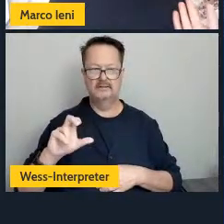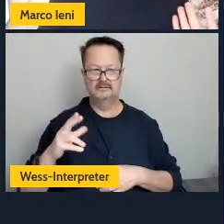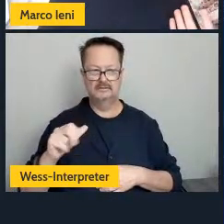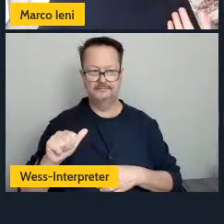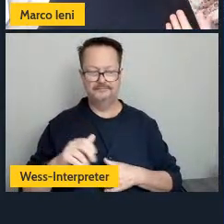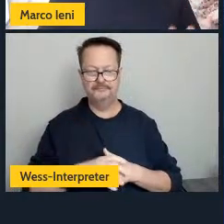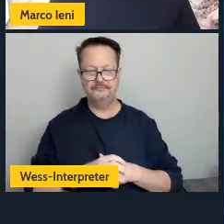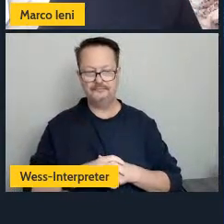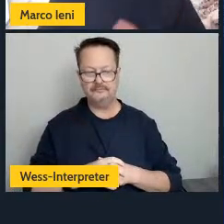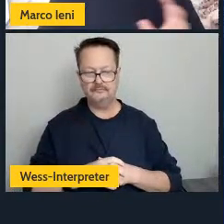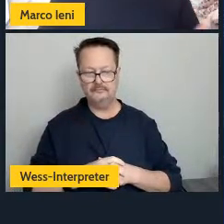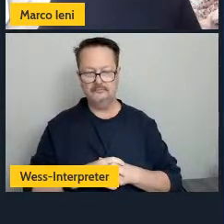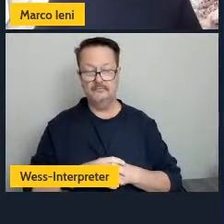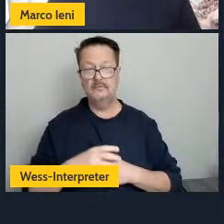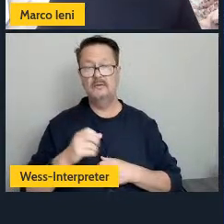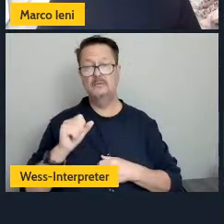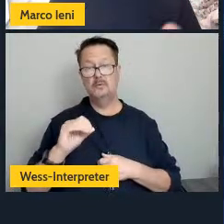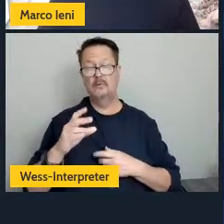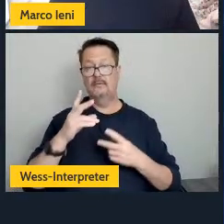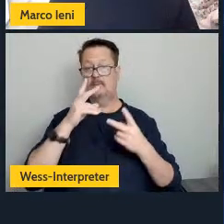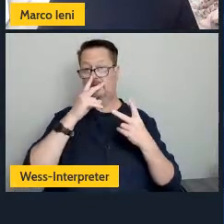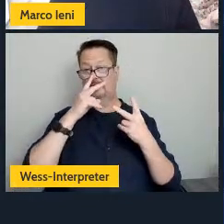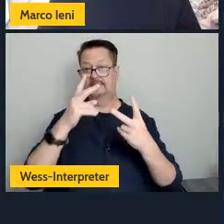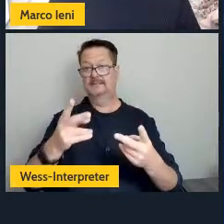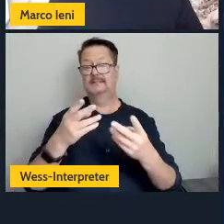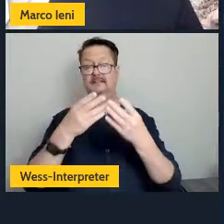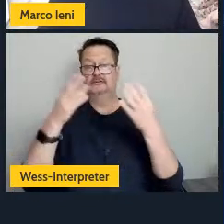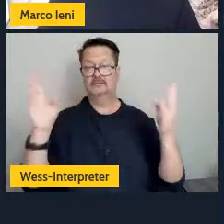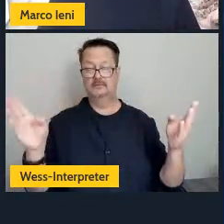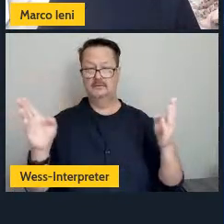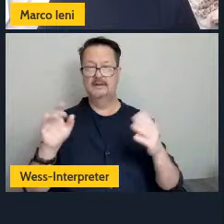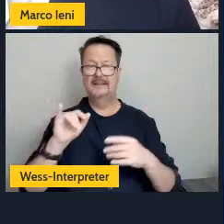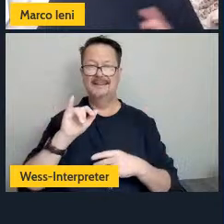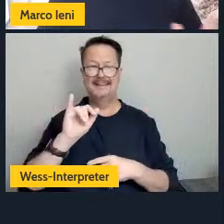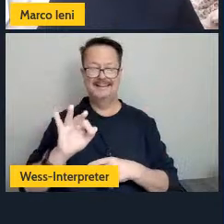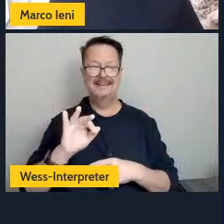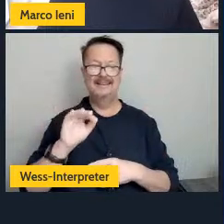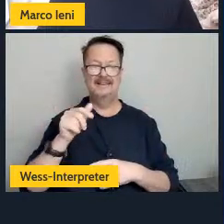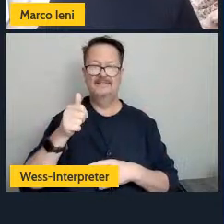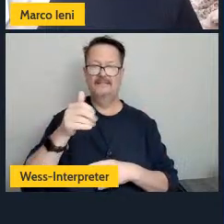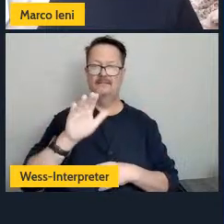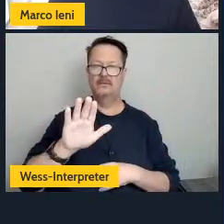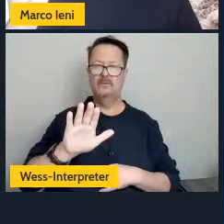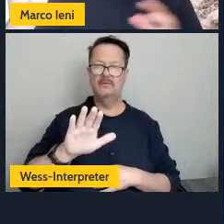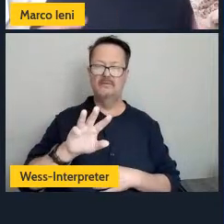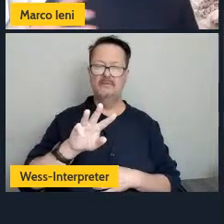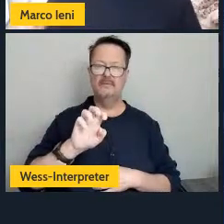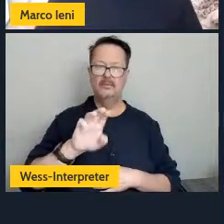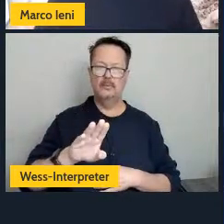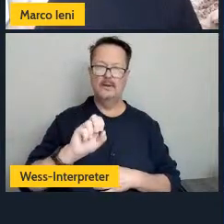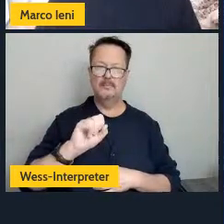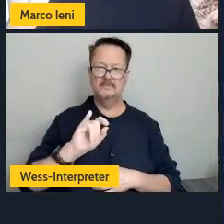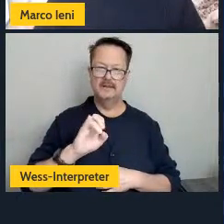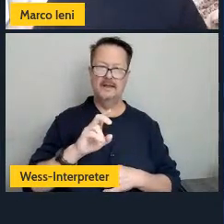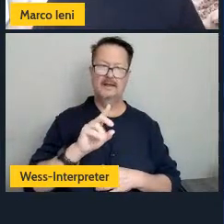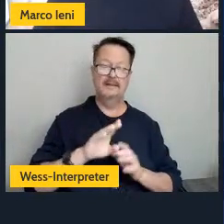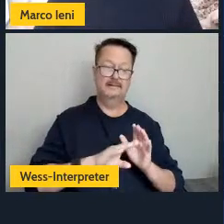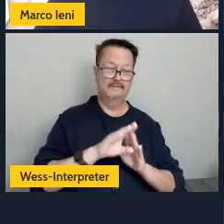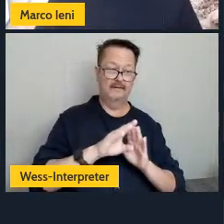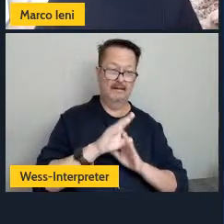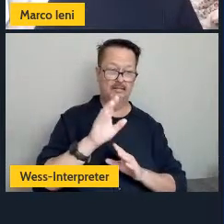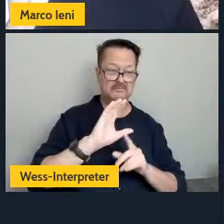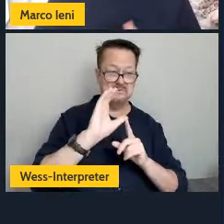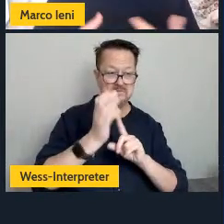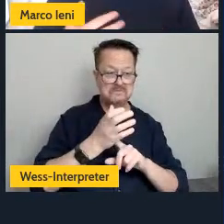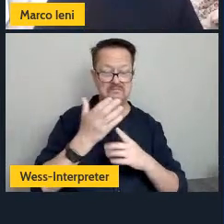So from what I saw, in general, if you come from the dev side of the DevOps culture, maybe